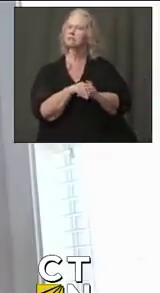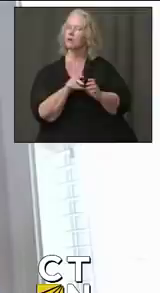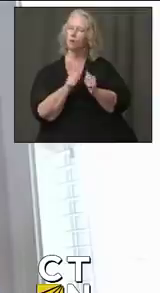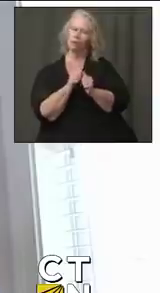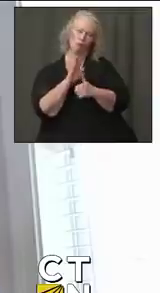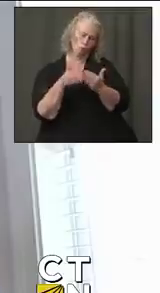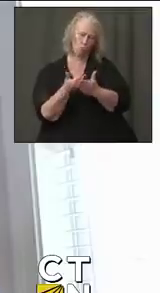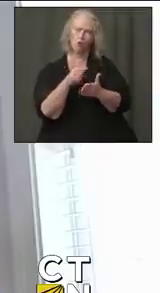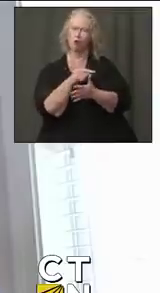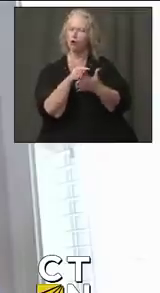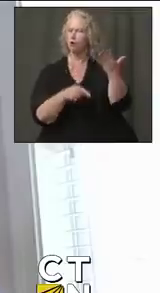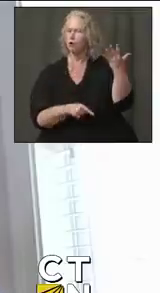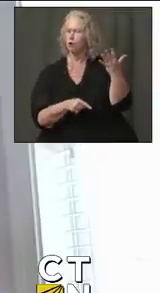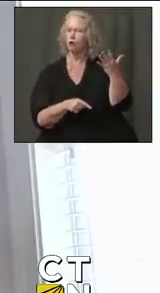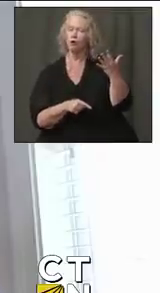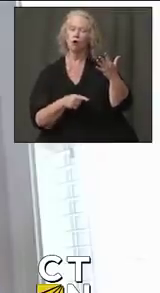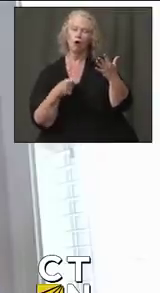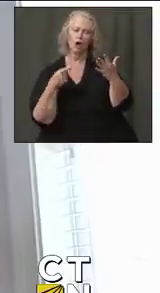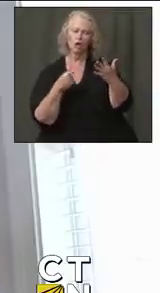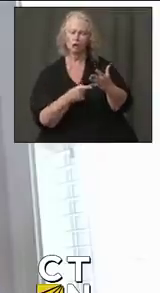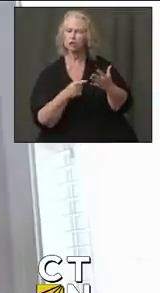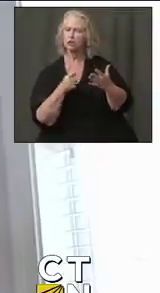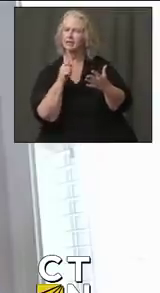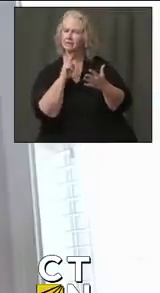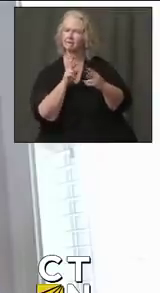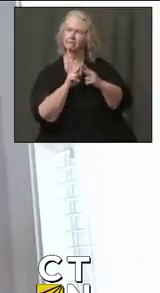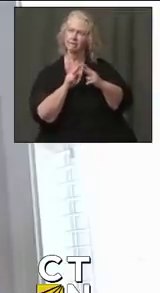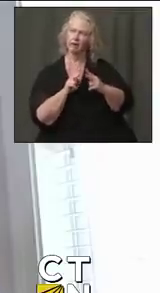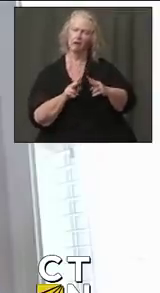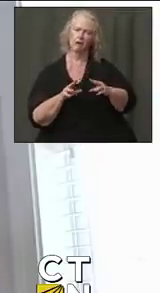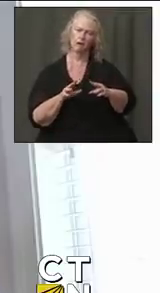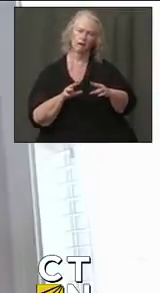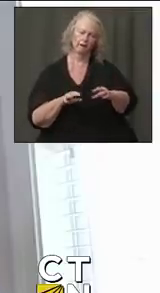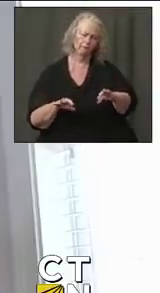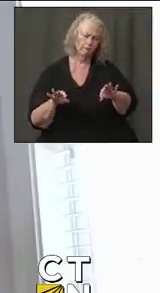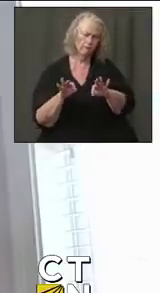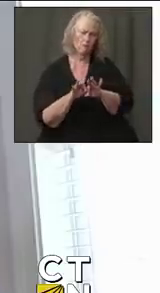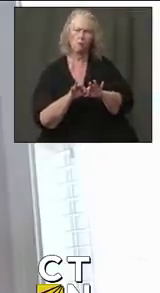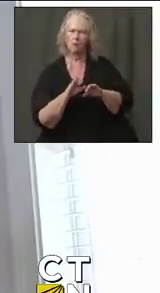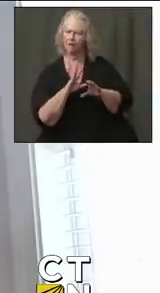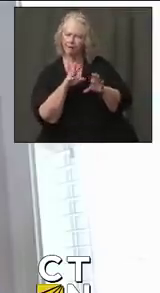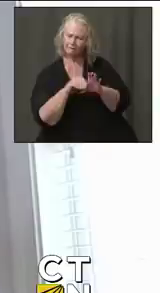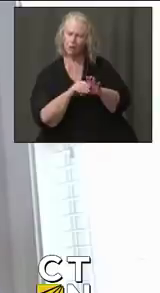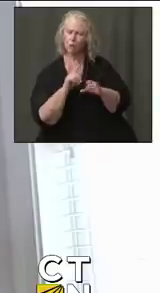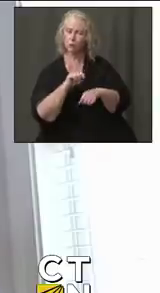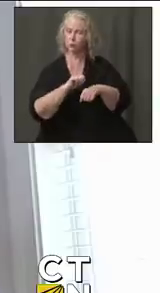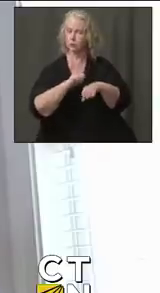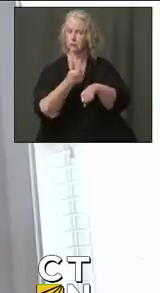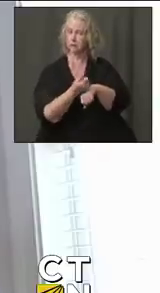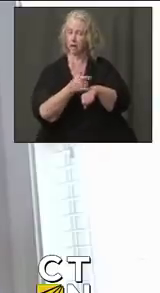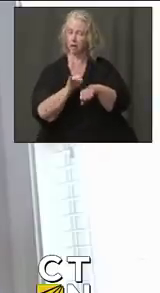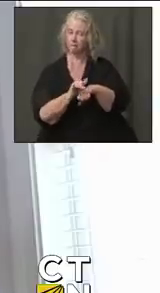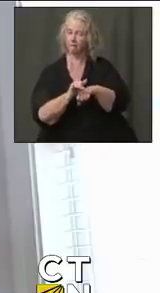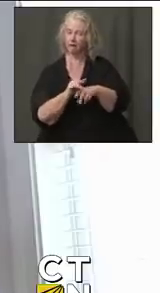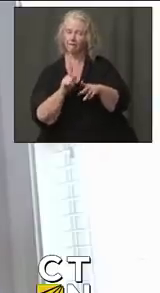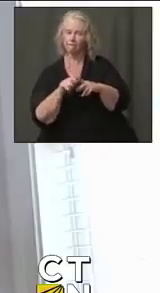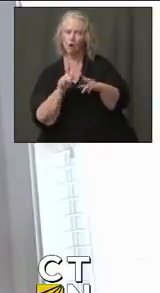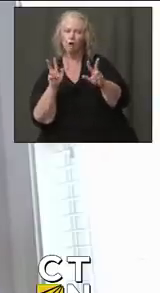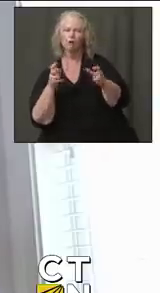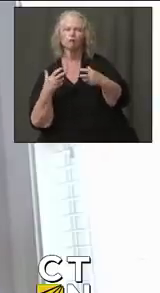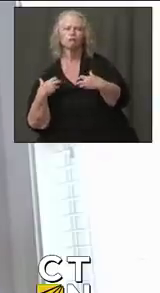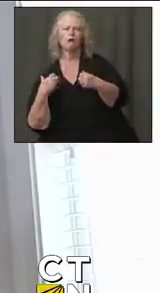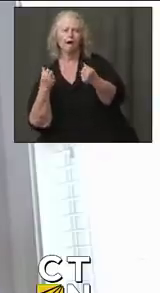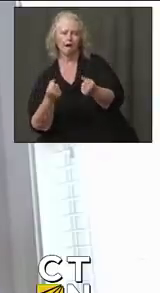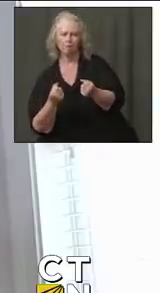that, and she has been also instrumental in setting up our COVID recovery facilities to make sure that there